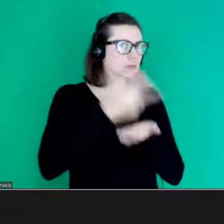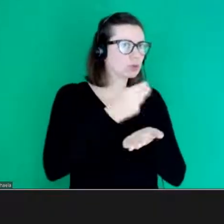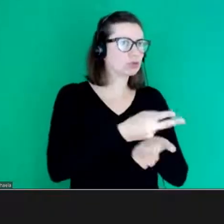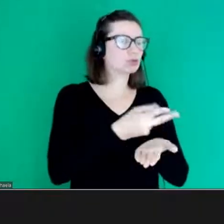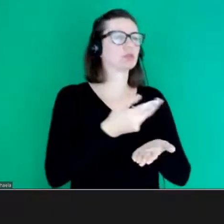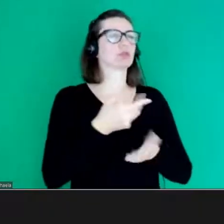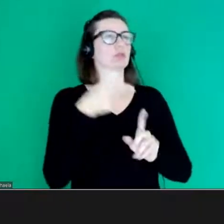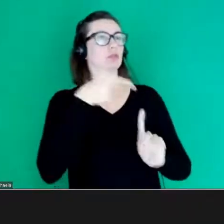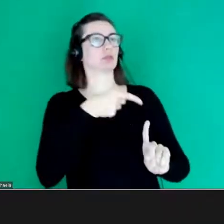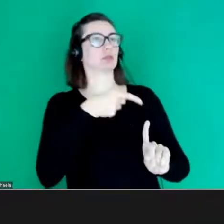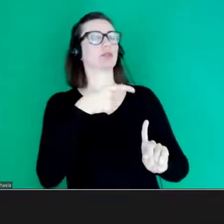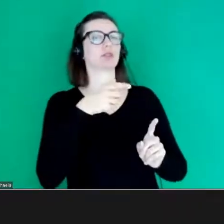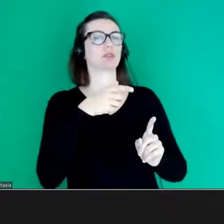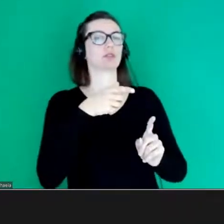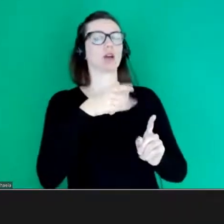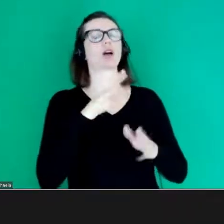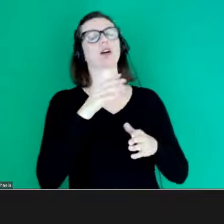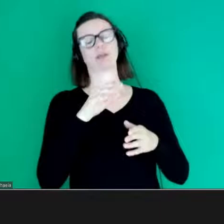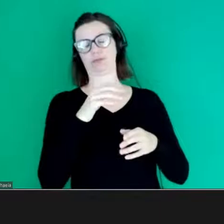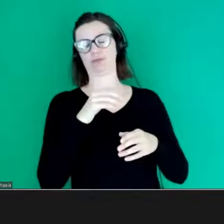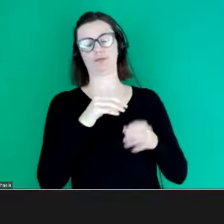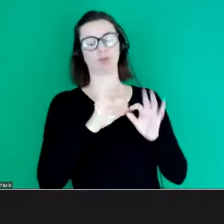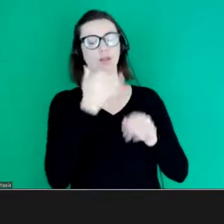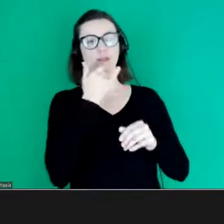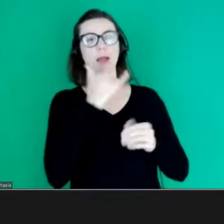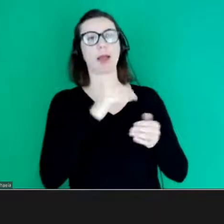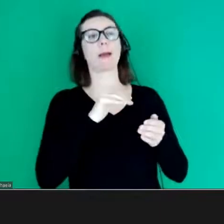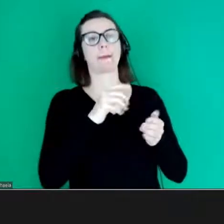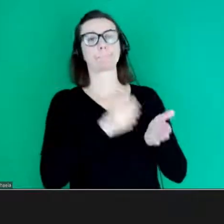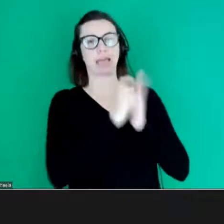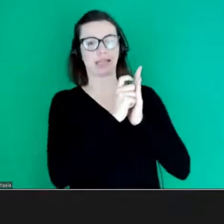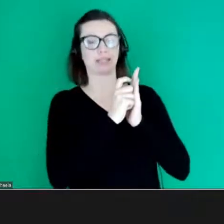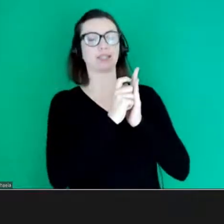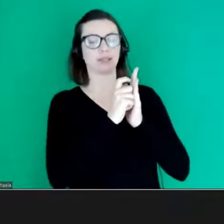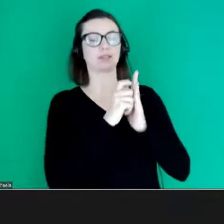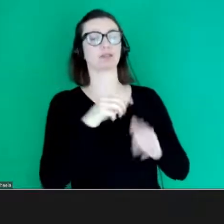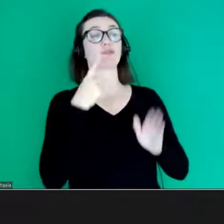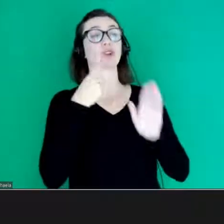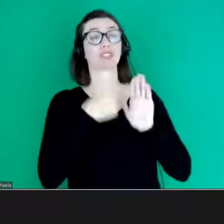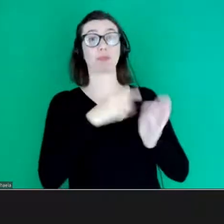specifically schools recently. You know, there was a walkout recently on Monday.